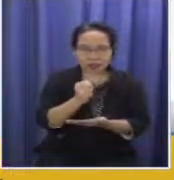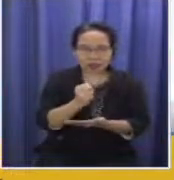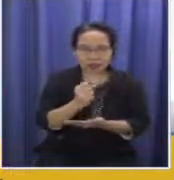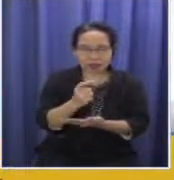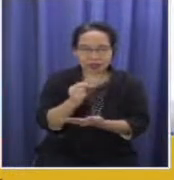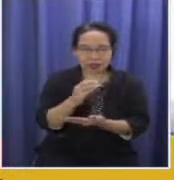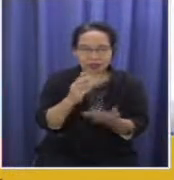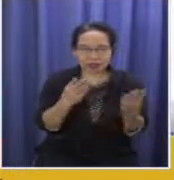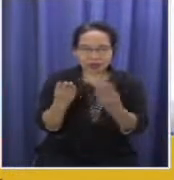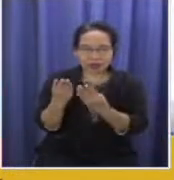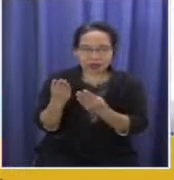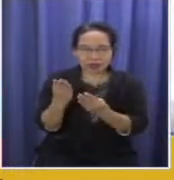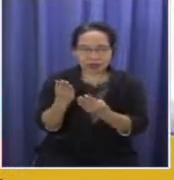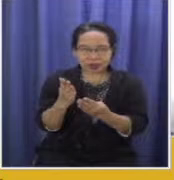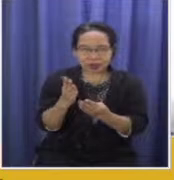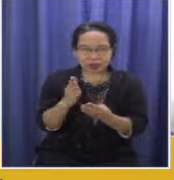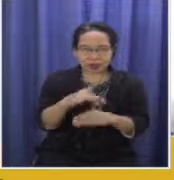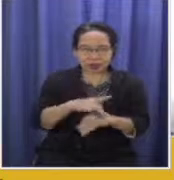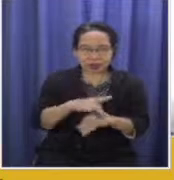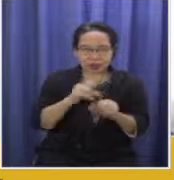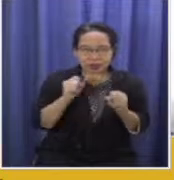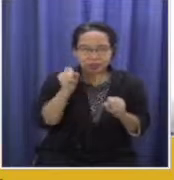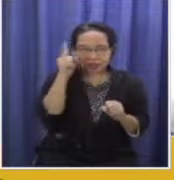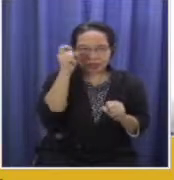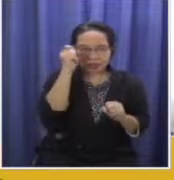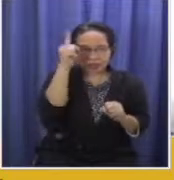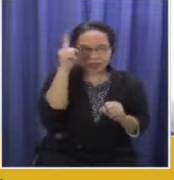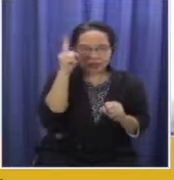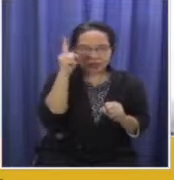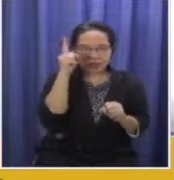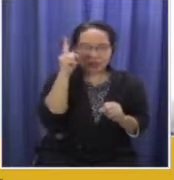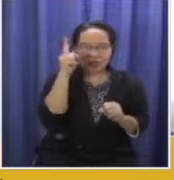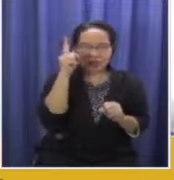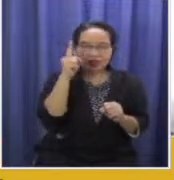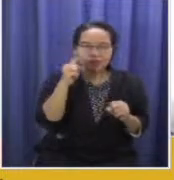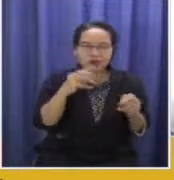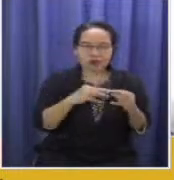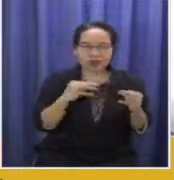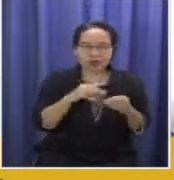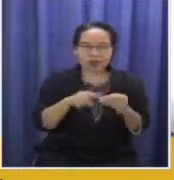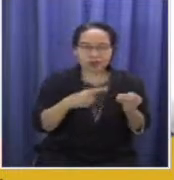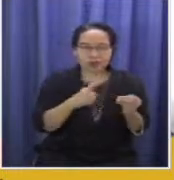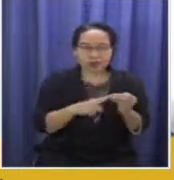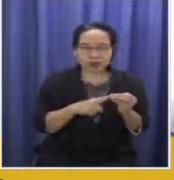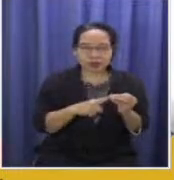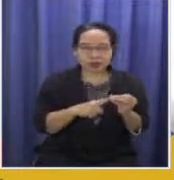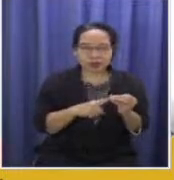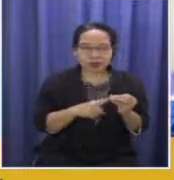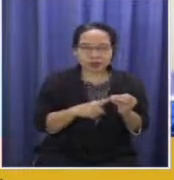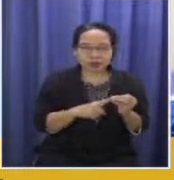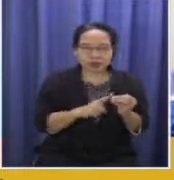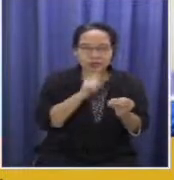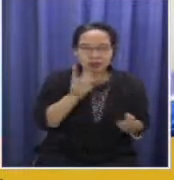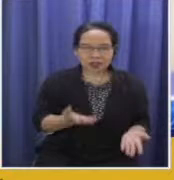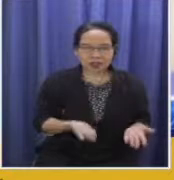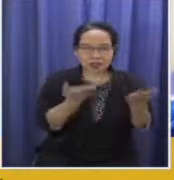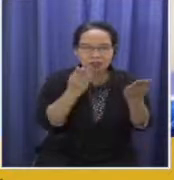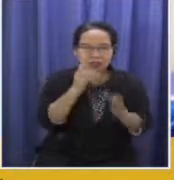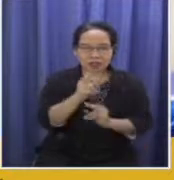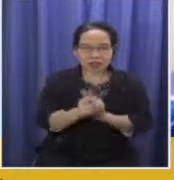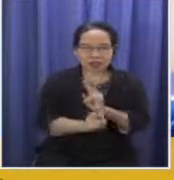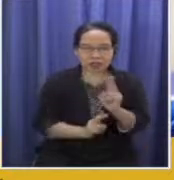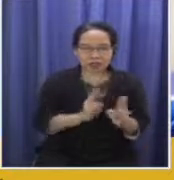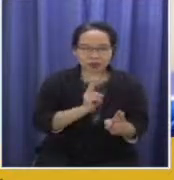asteroid to bring back to Earth so that they can understand more about the existence of the